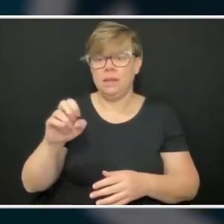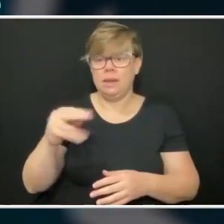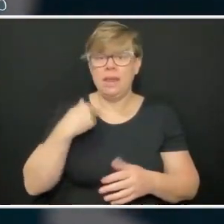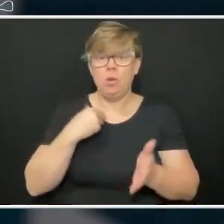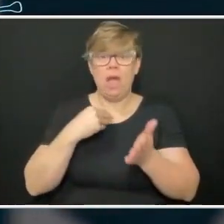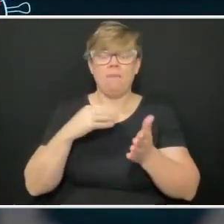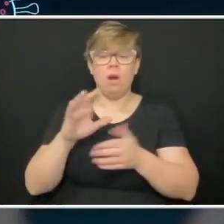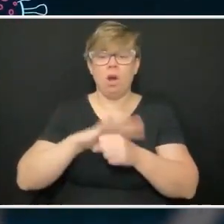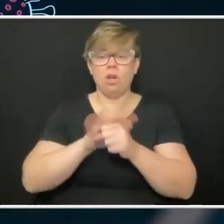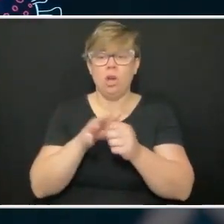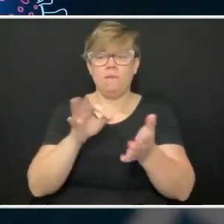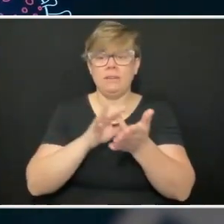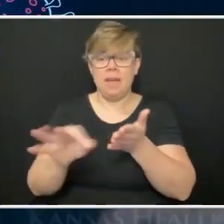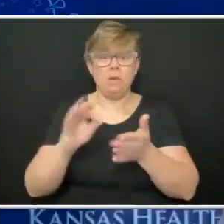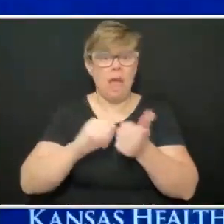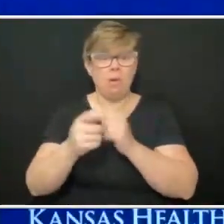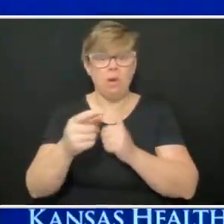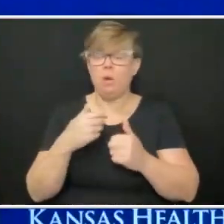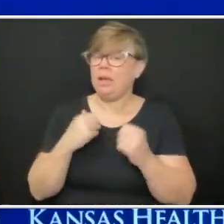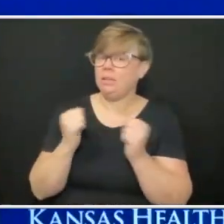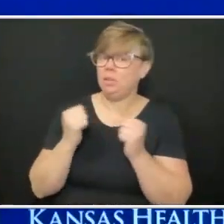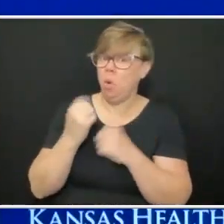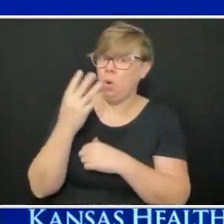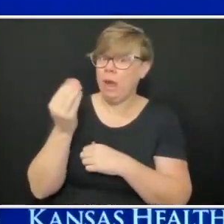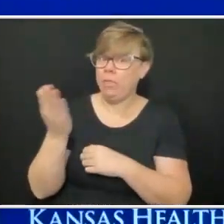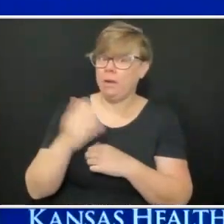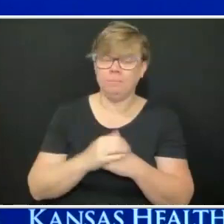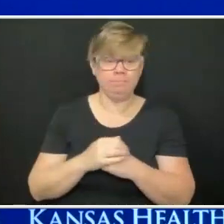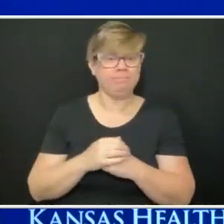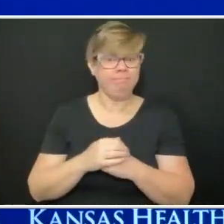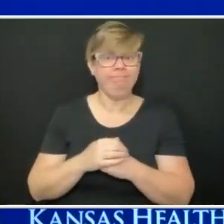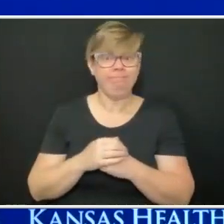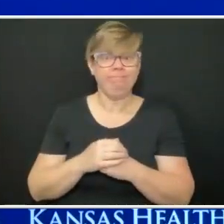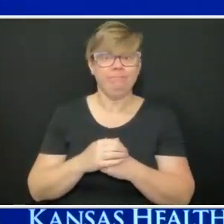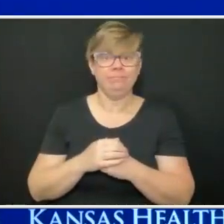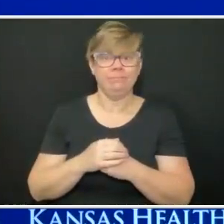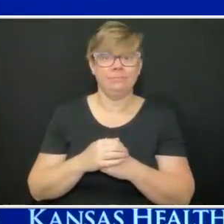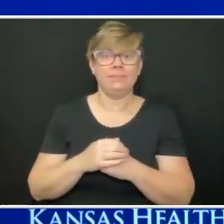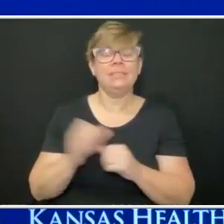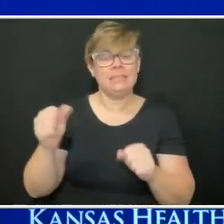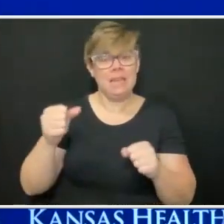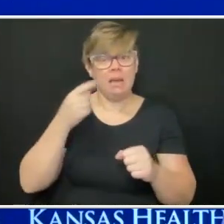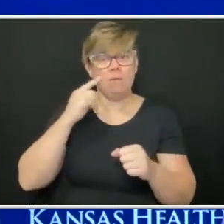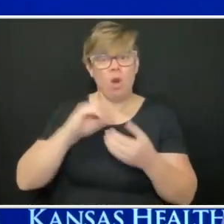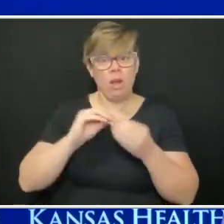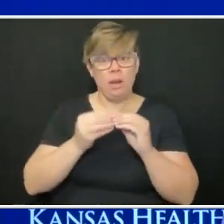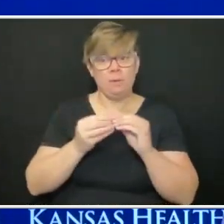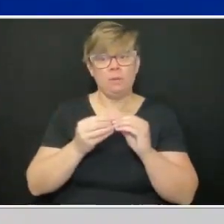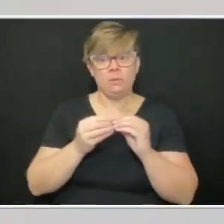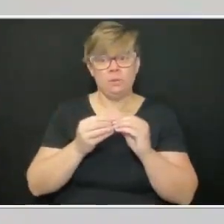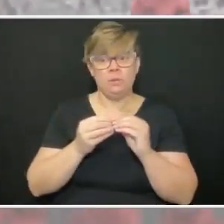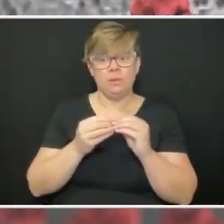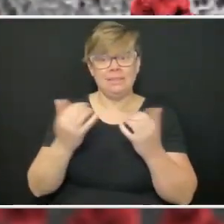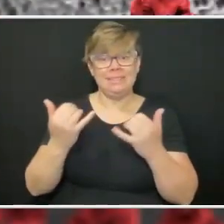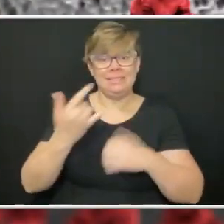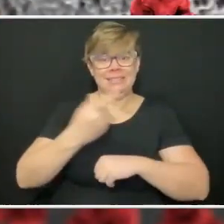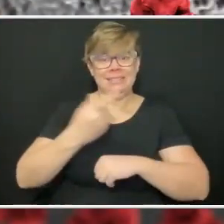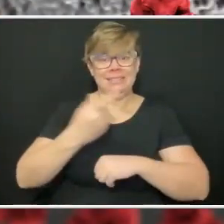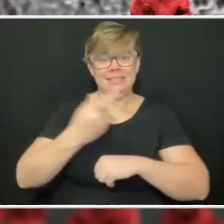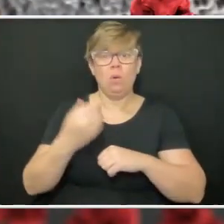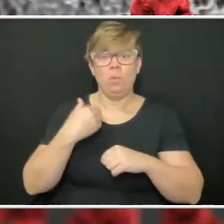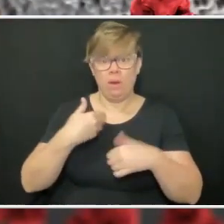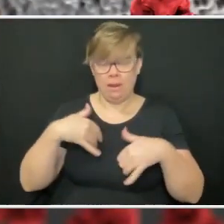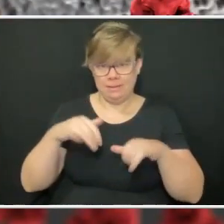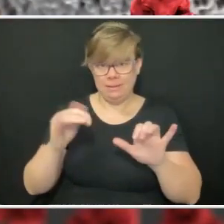do. Hi. Doing pretty good. It's chilly out there. It is. So, unfortunately. So yeah, for our numbers today, we are still